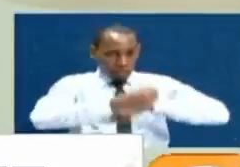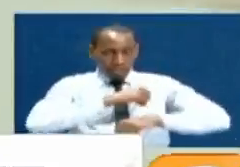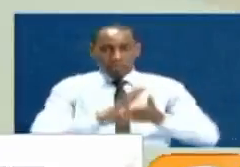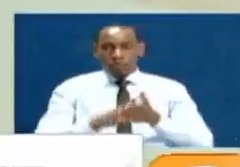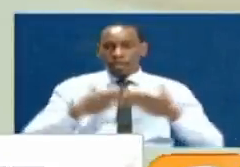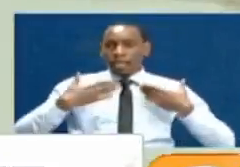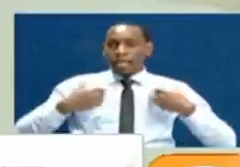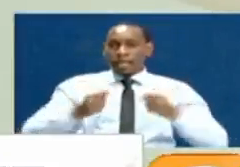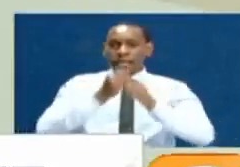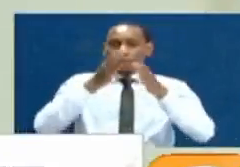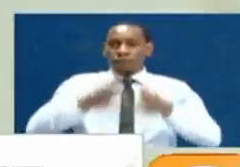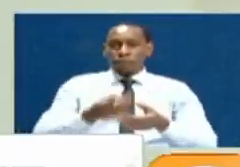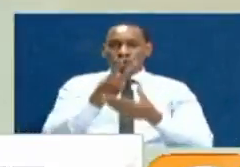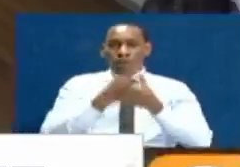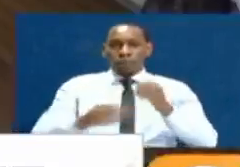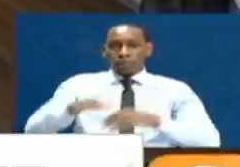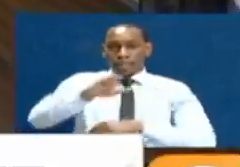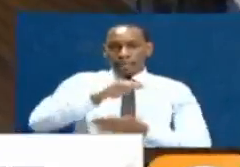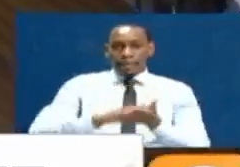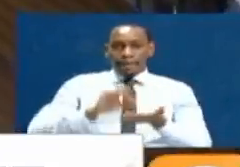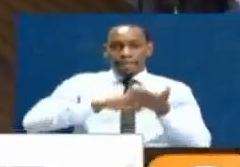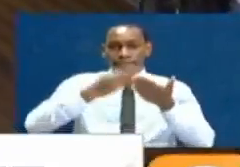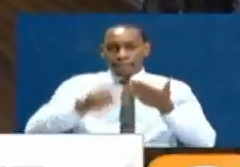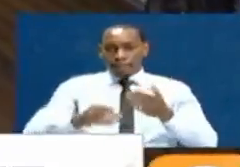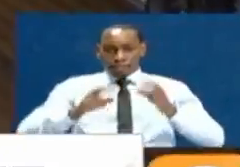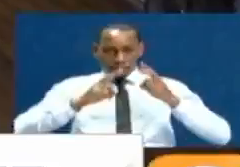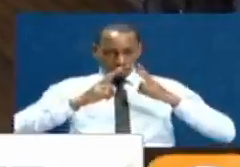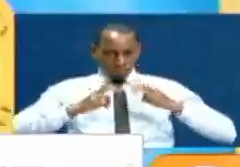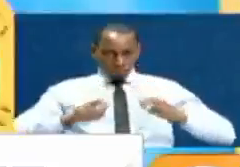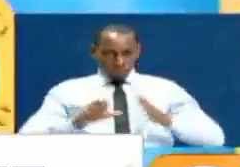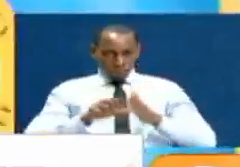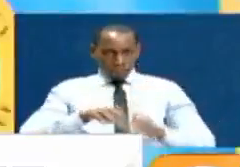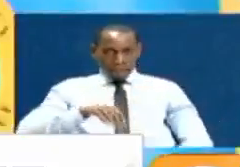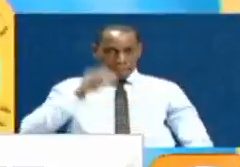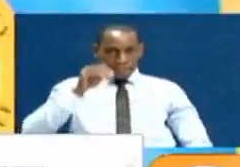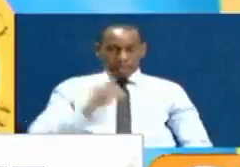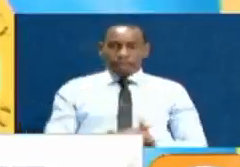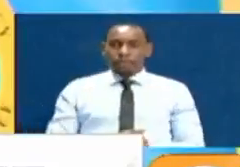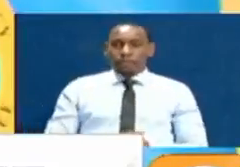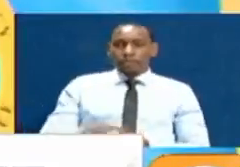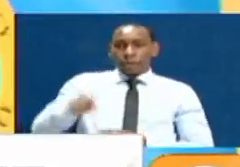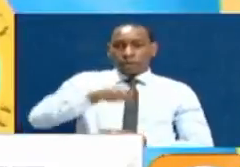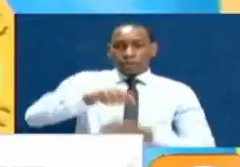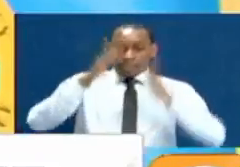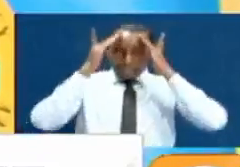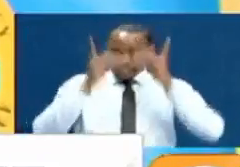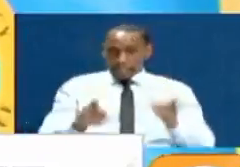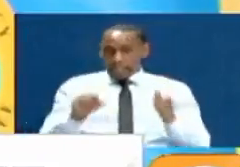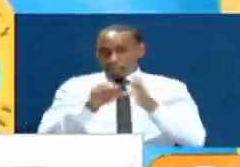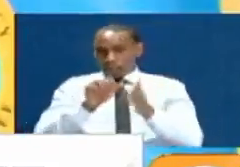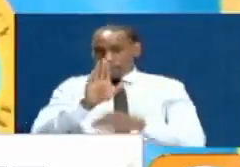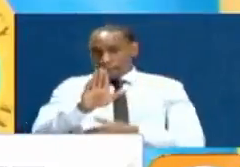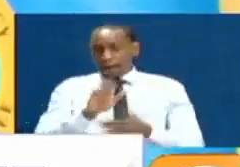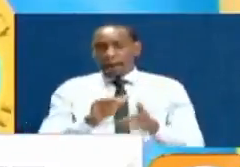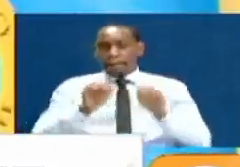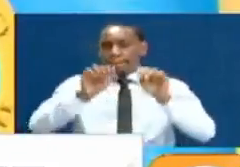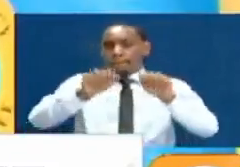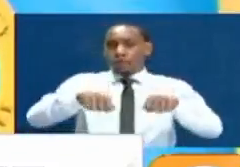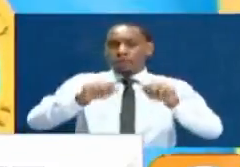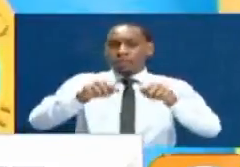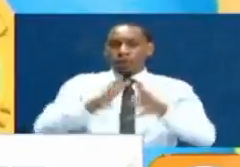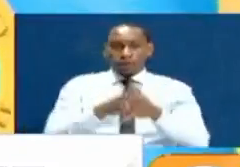Health officials in both cases failed to diagnose the virus. We have decided as a result of that loophole to be able